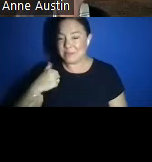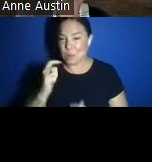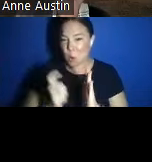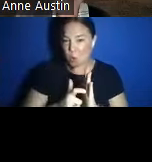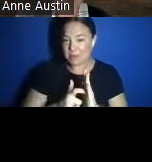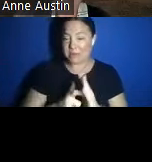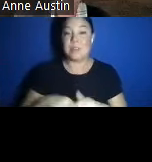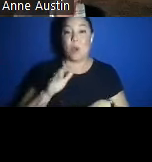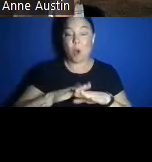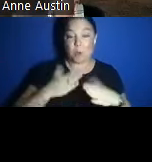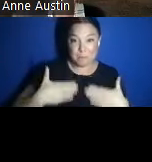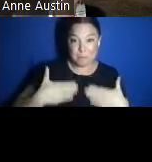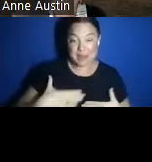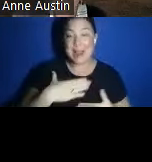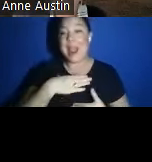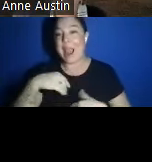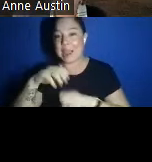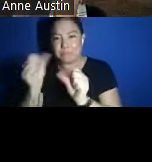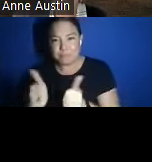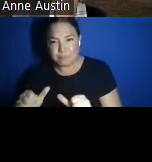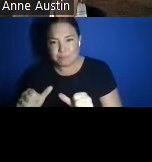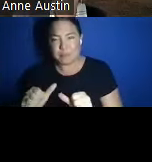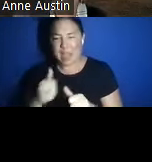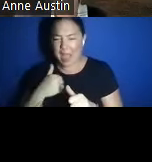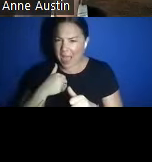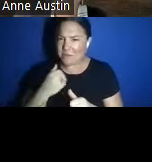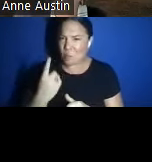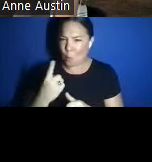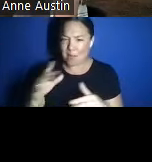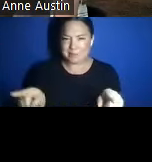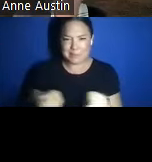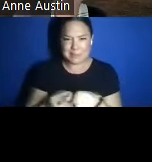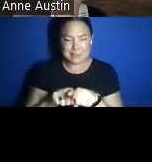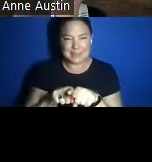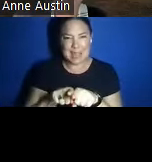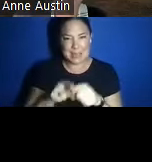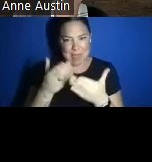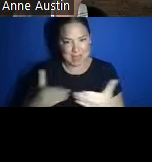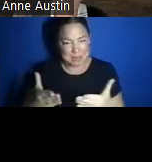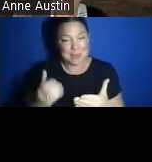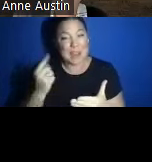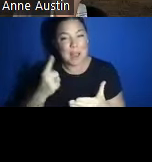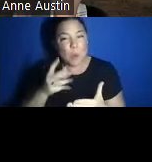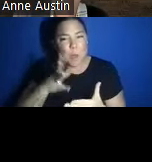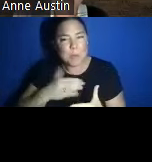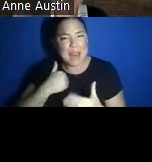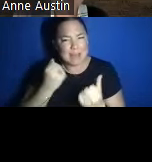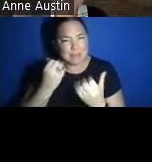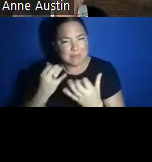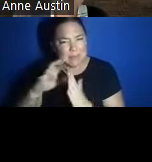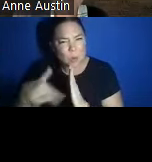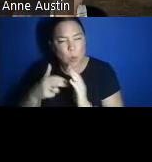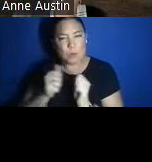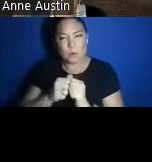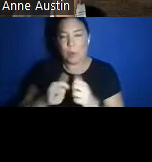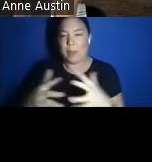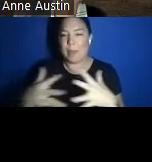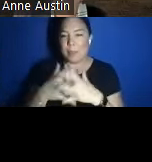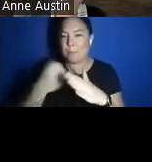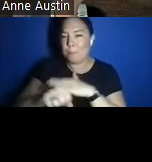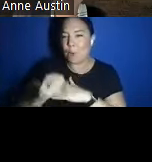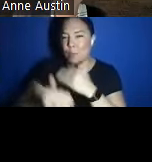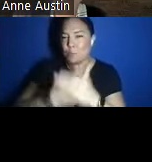figurines have a unifying element, which is the women's multiple roles in the birth process. The ibex was